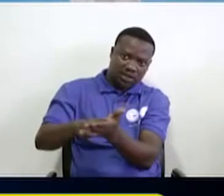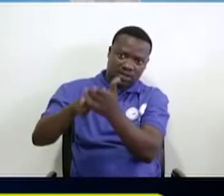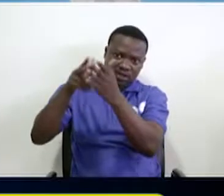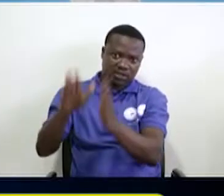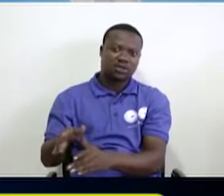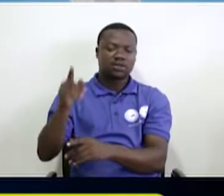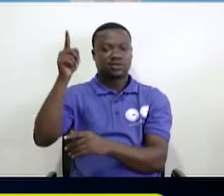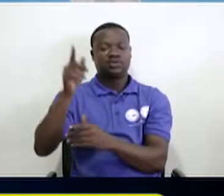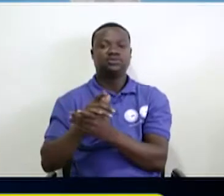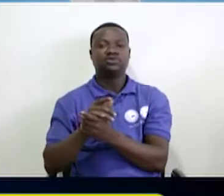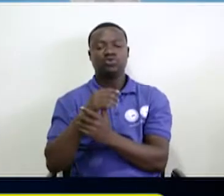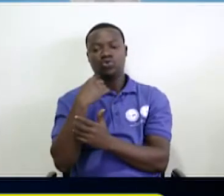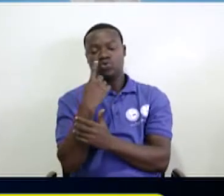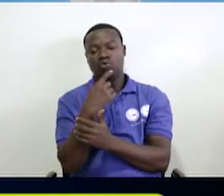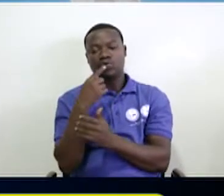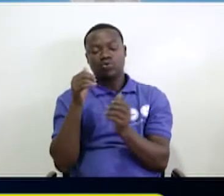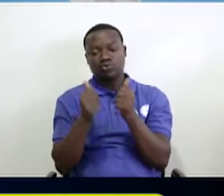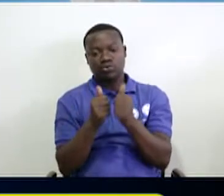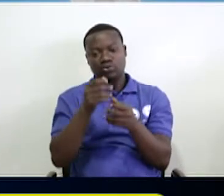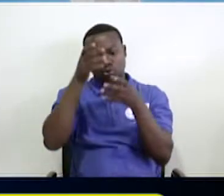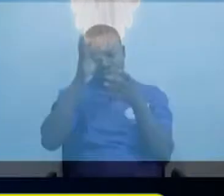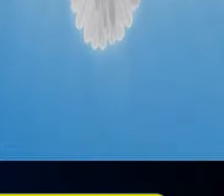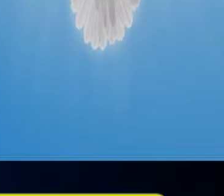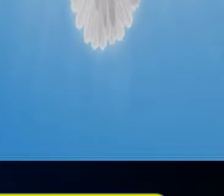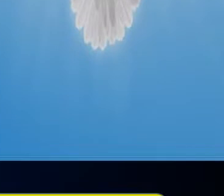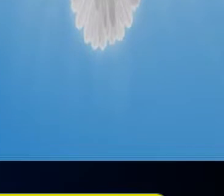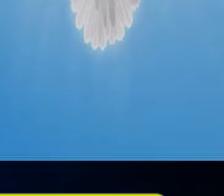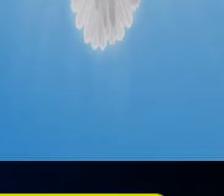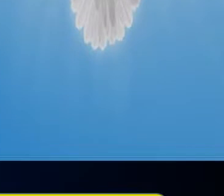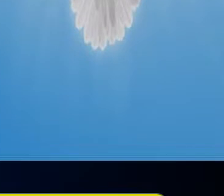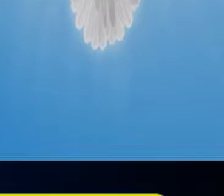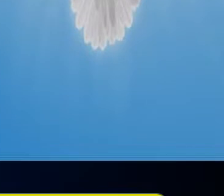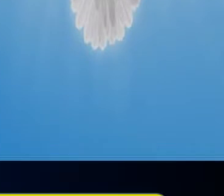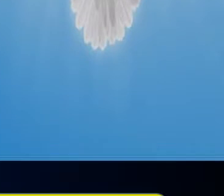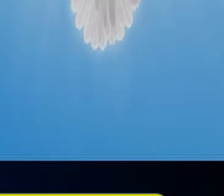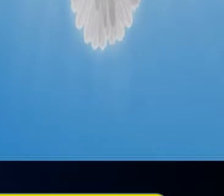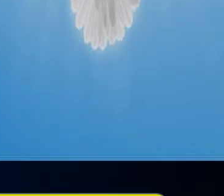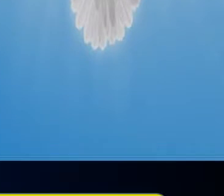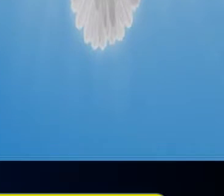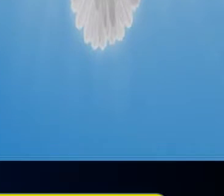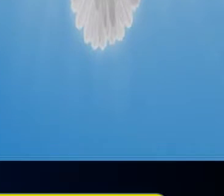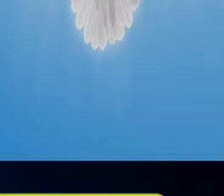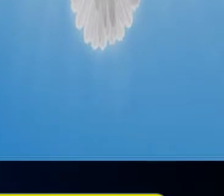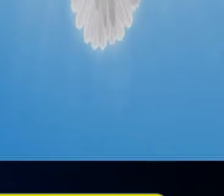guarantor, which will cause us to receive the promised